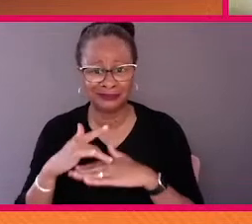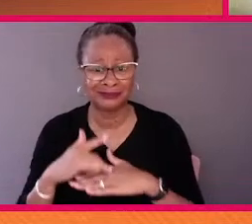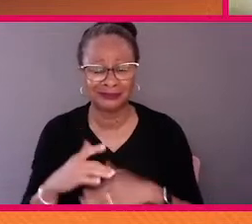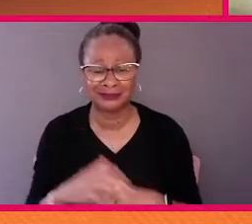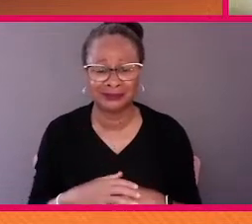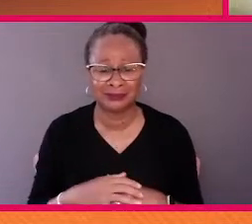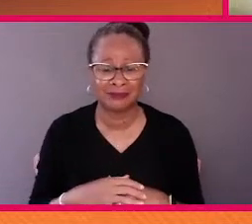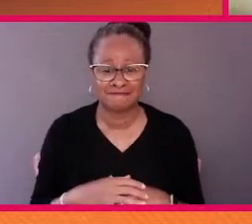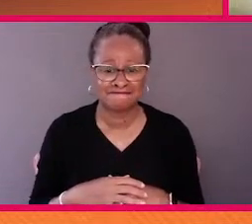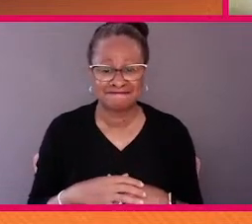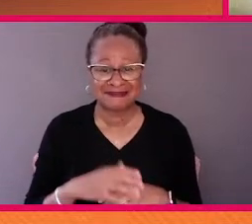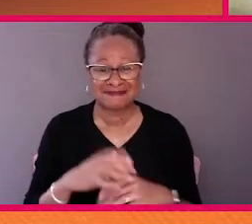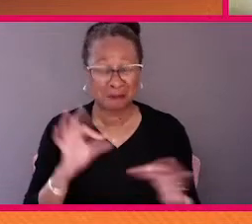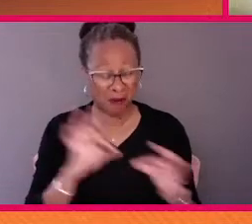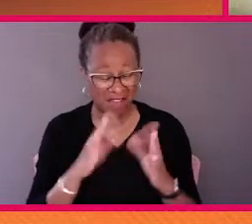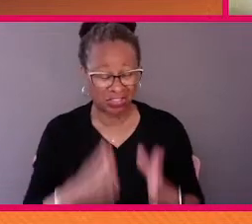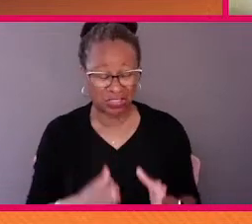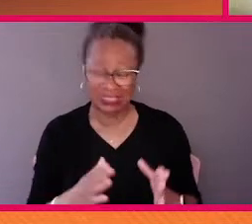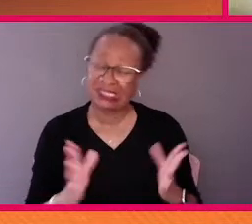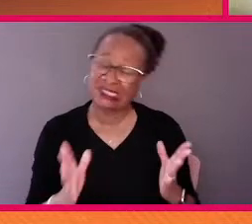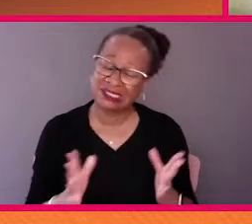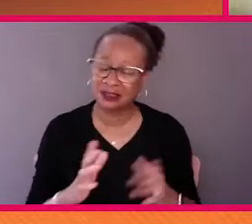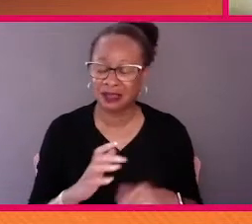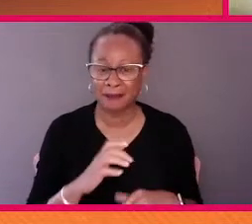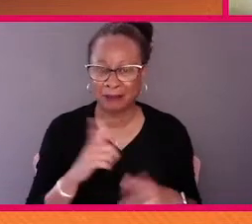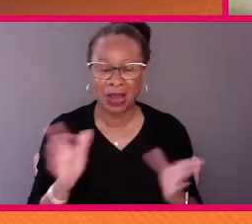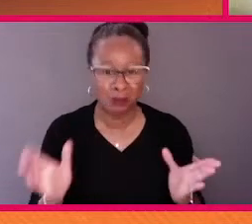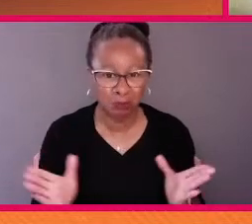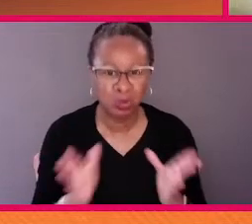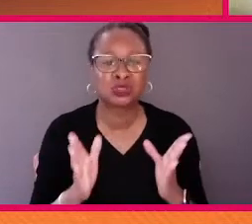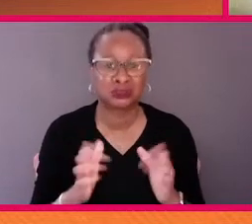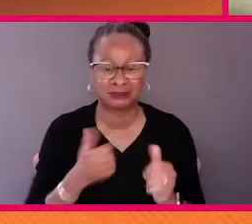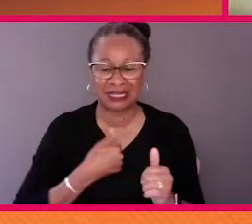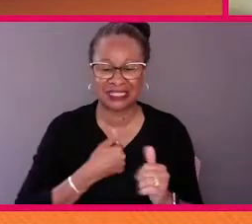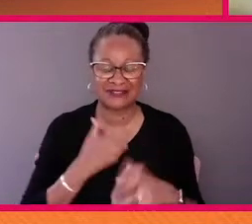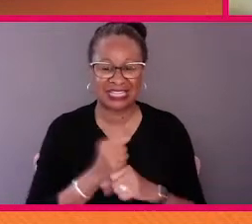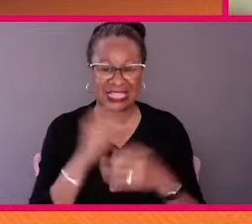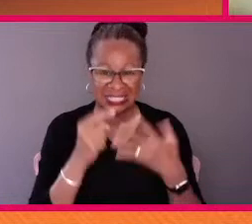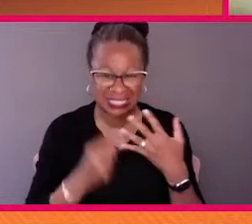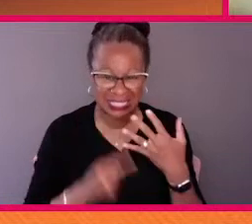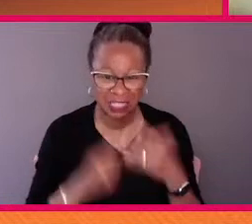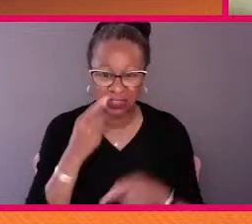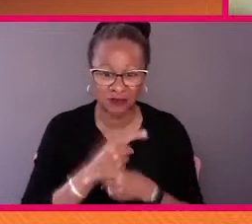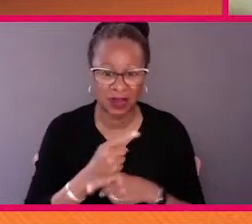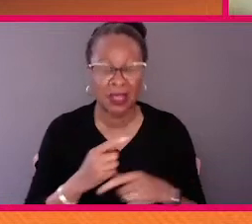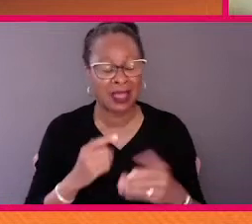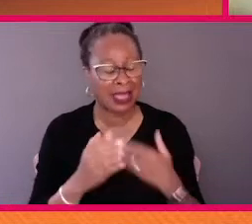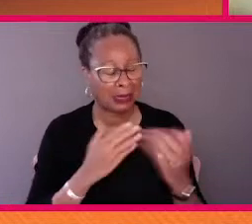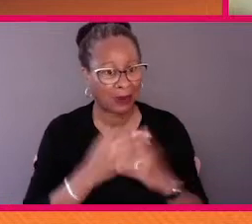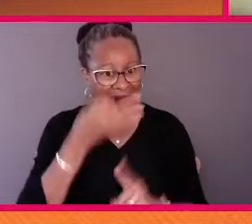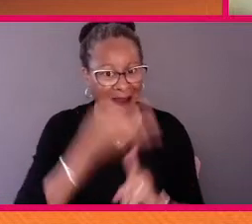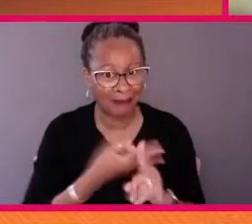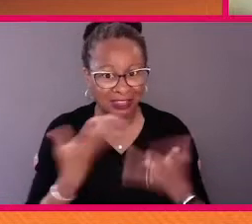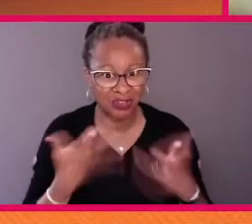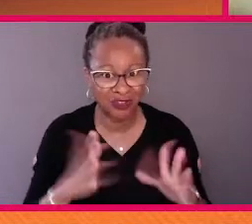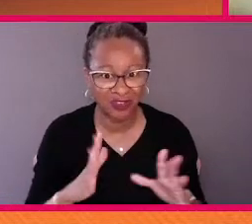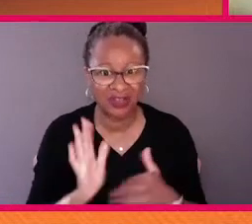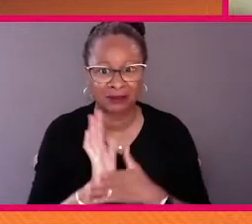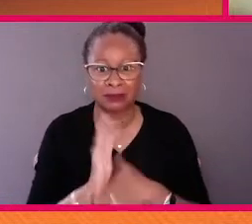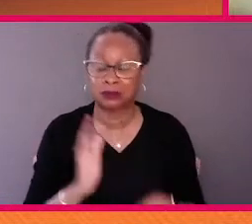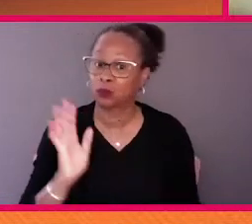myself a perfectionist, but someone that really pushes myself to get those details right. So anyway, that's a longer conversation